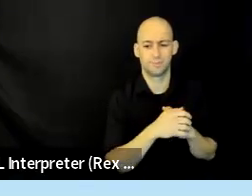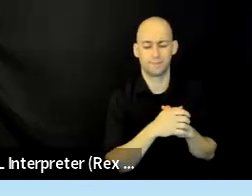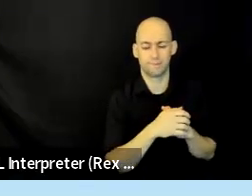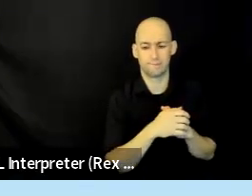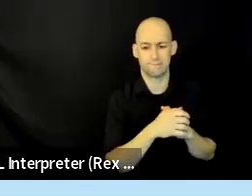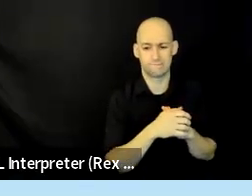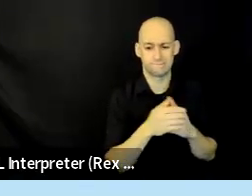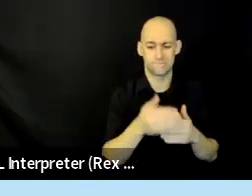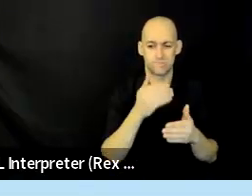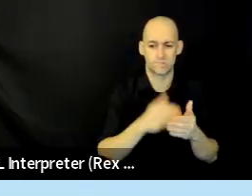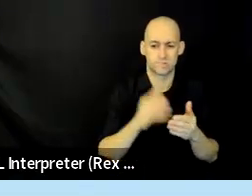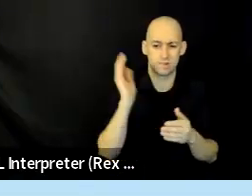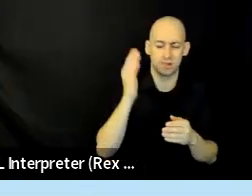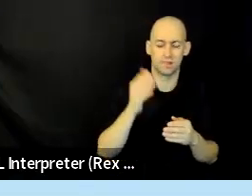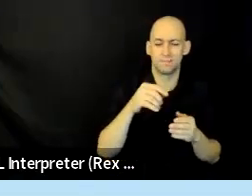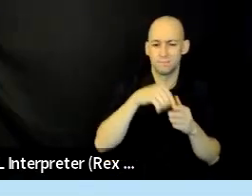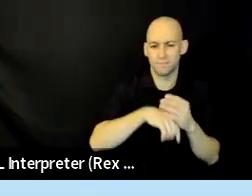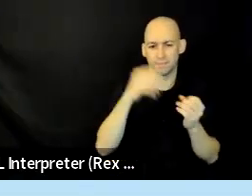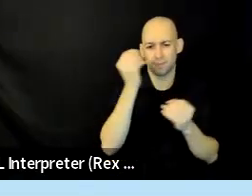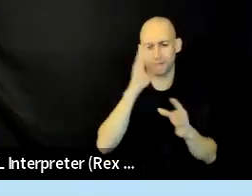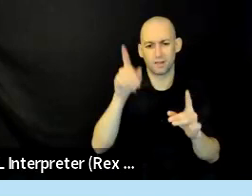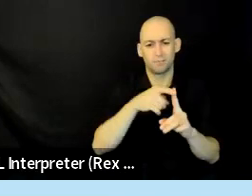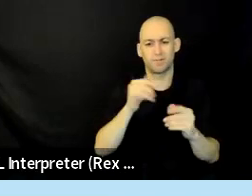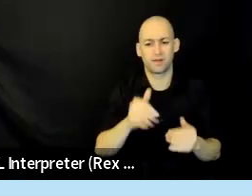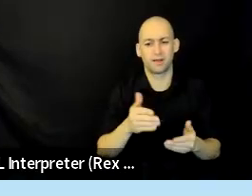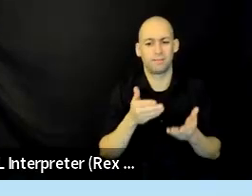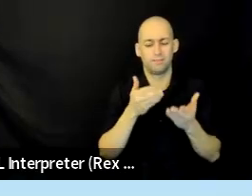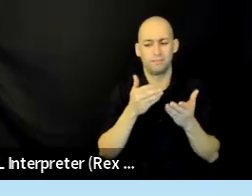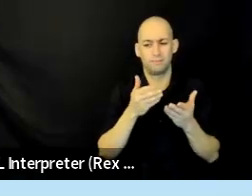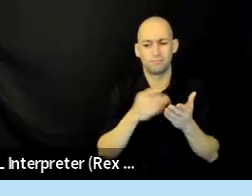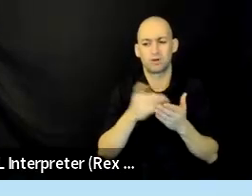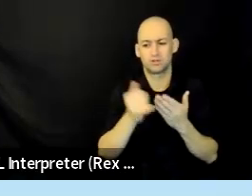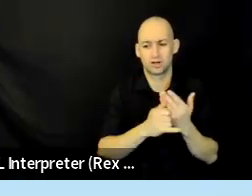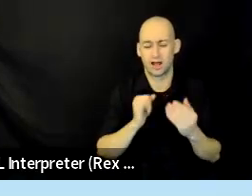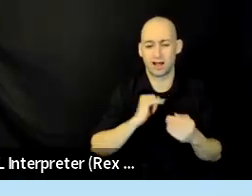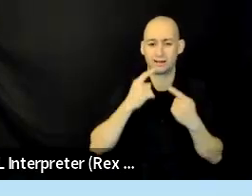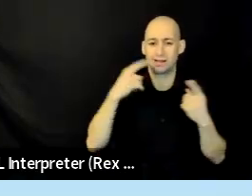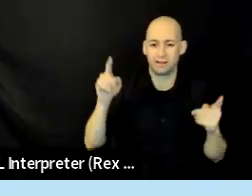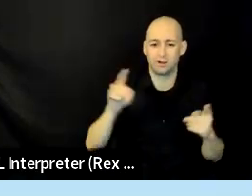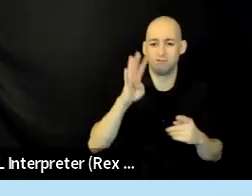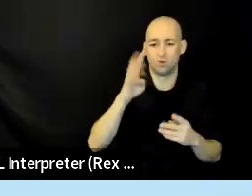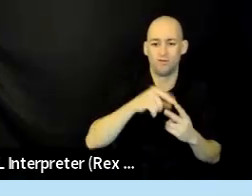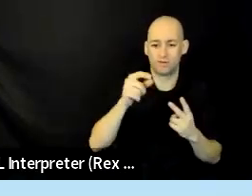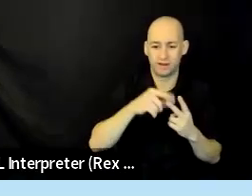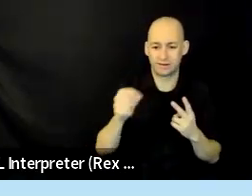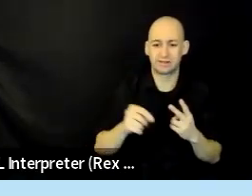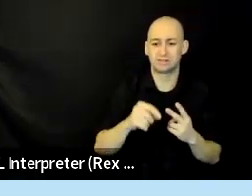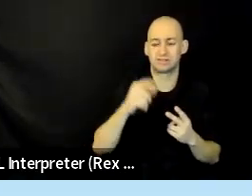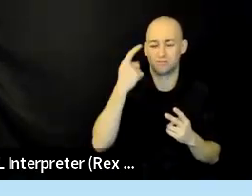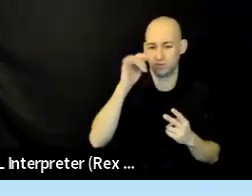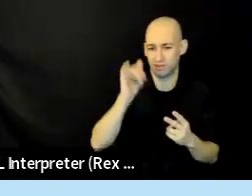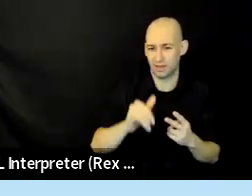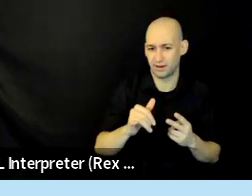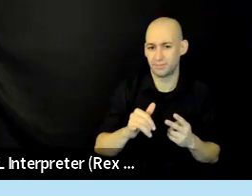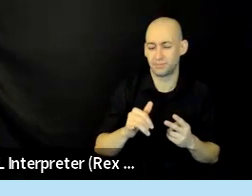Before presenting details of the proposed project, I declare that the 4 findings needed for the Commission to approve the resolution of